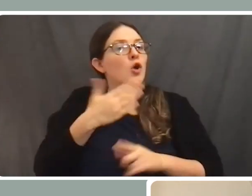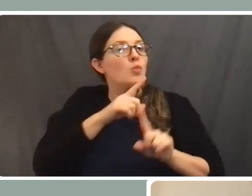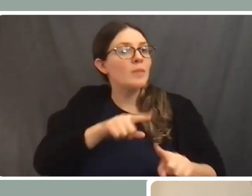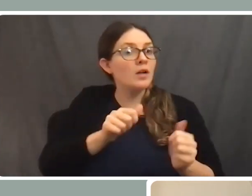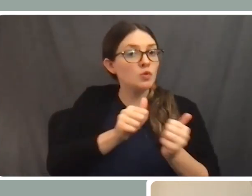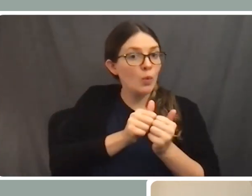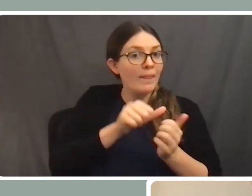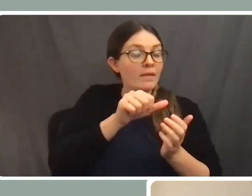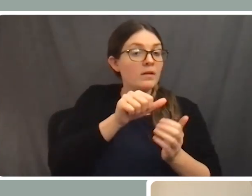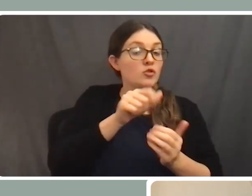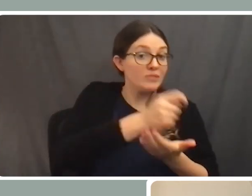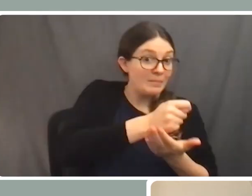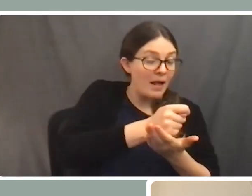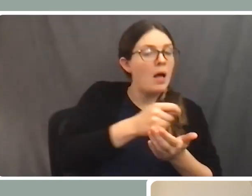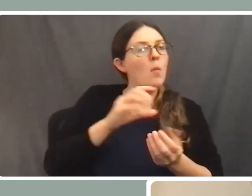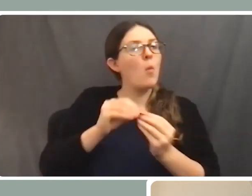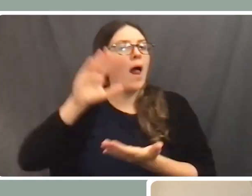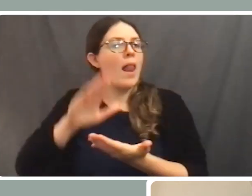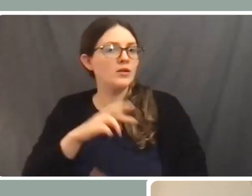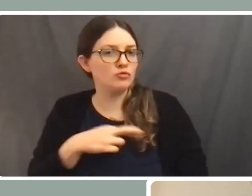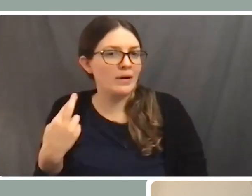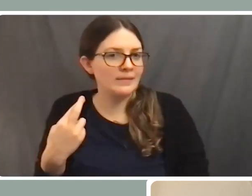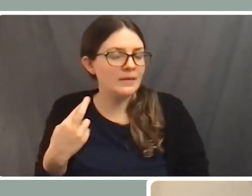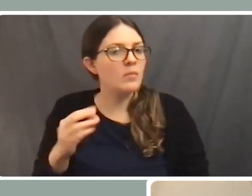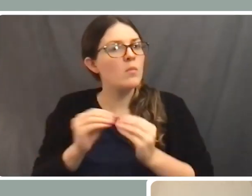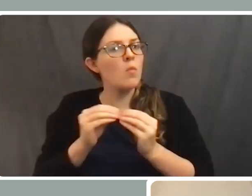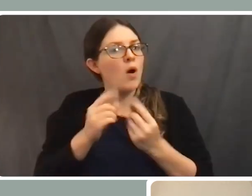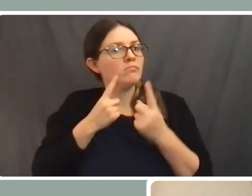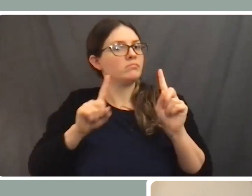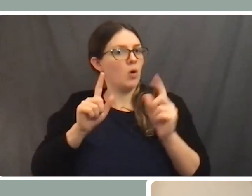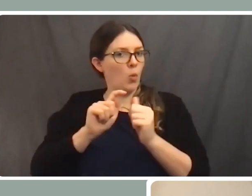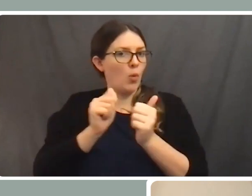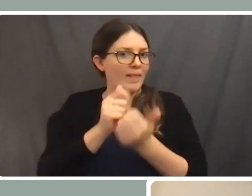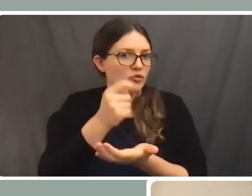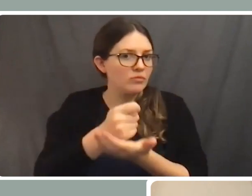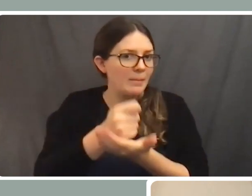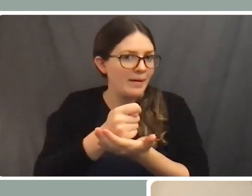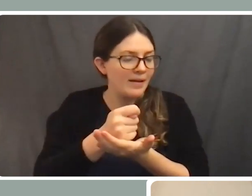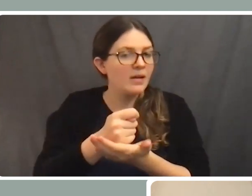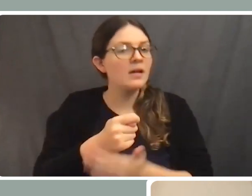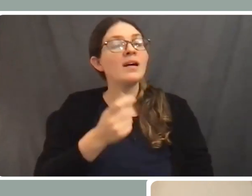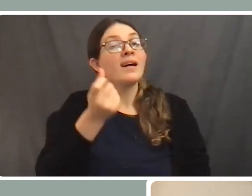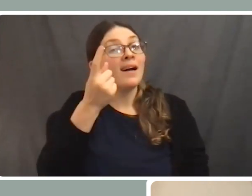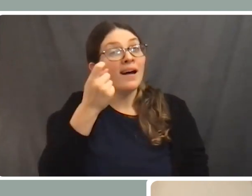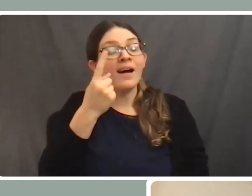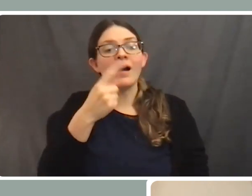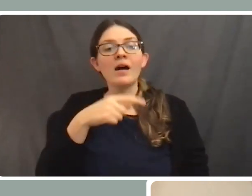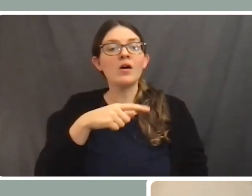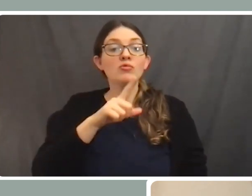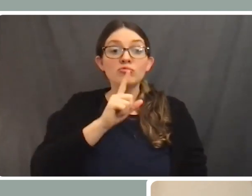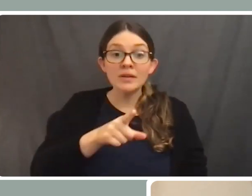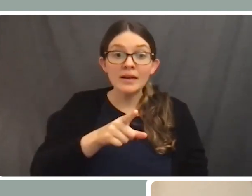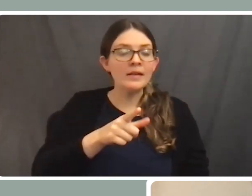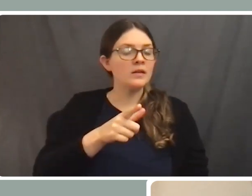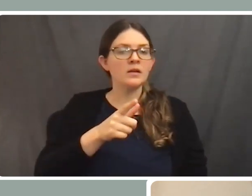a little less risk associated with them because they're a little more treatment sensitive. But, there's a lot of nuance and heterogeneity there. And at the end of the day, we